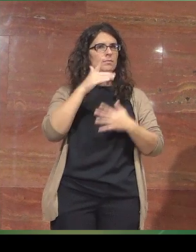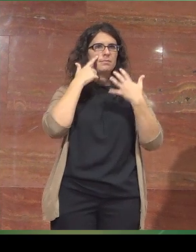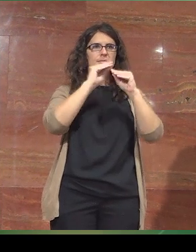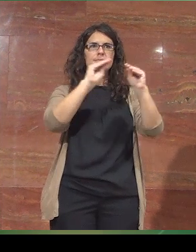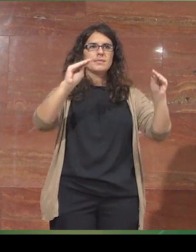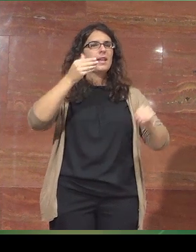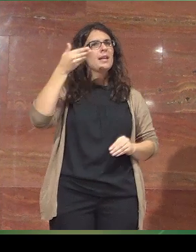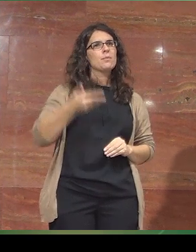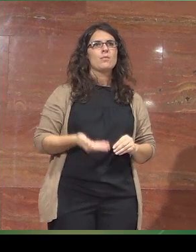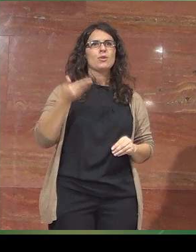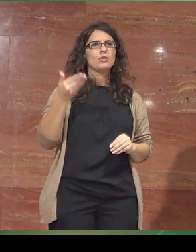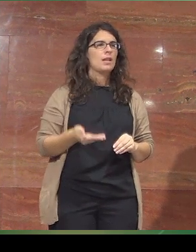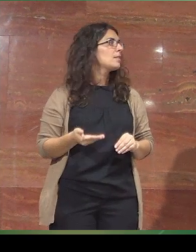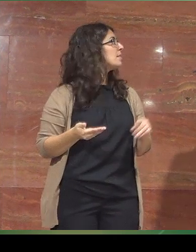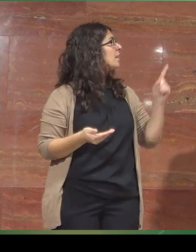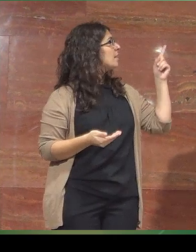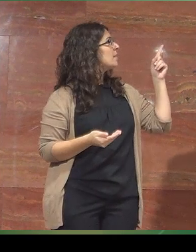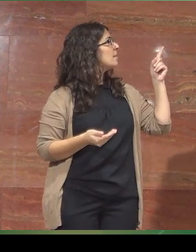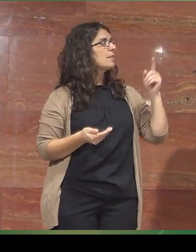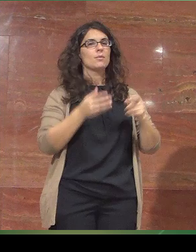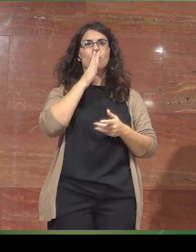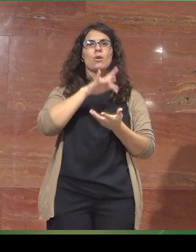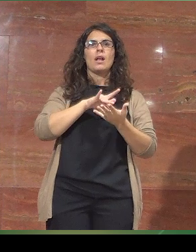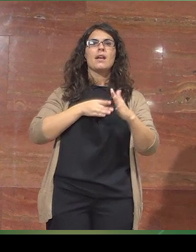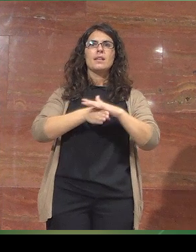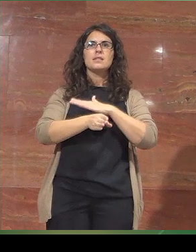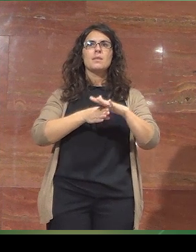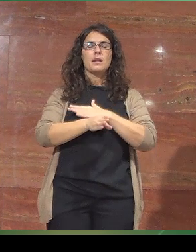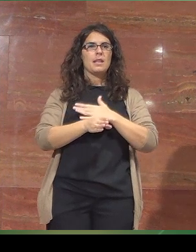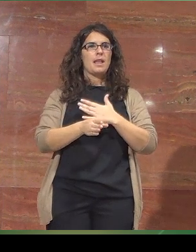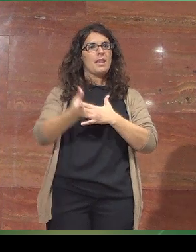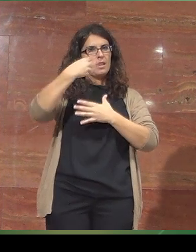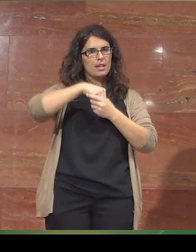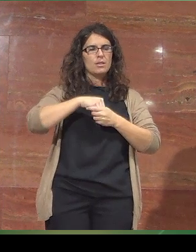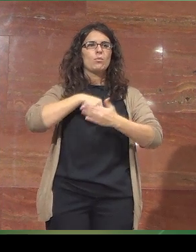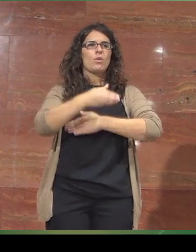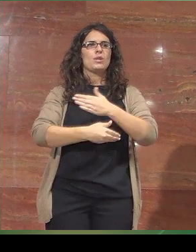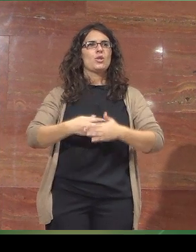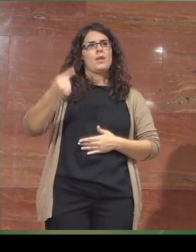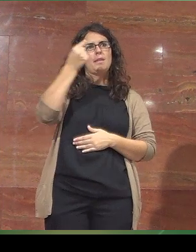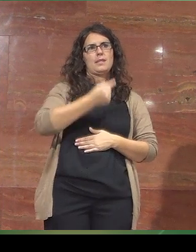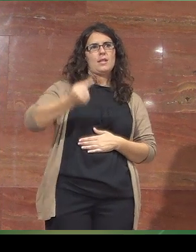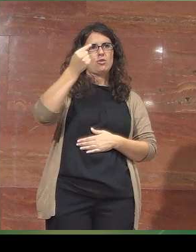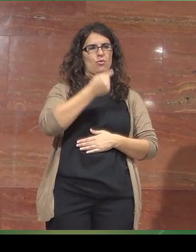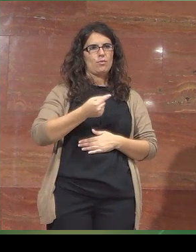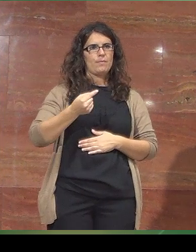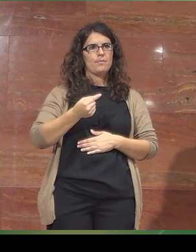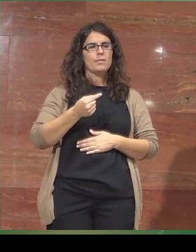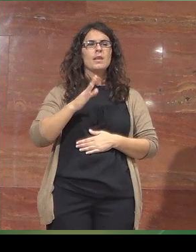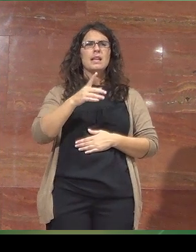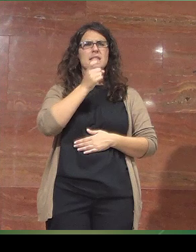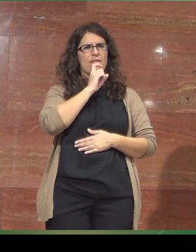the whole planning and design process. I'm sure it's too small to read, but what you see there is a traffic light